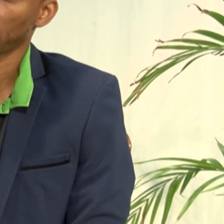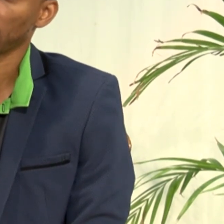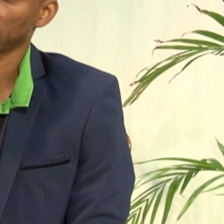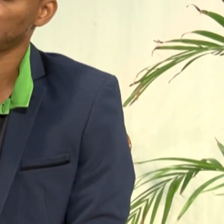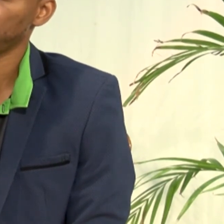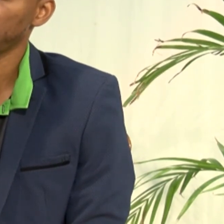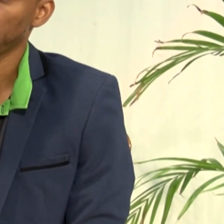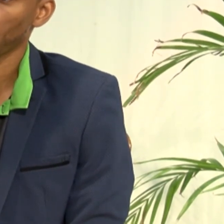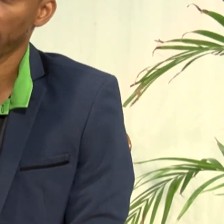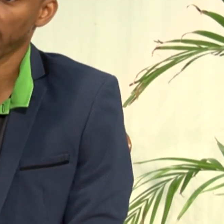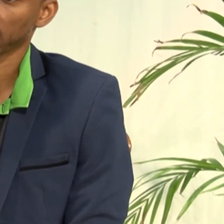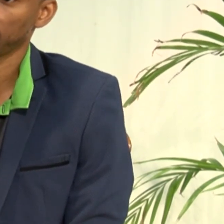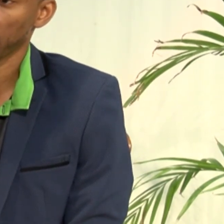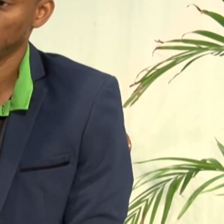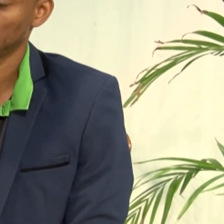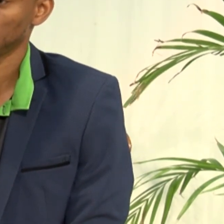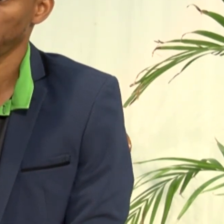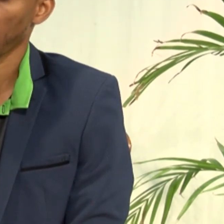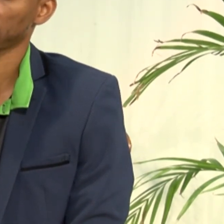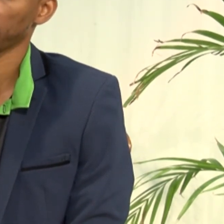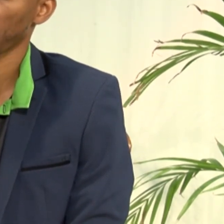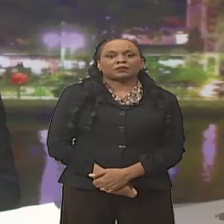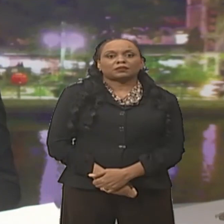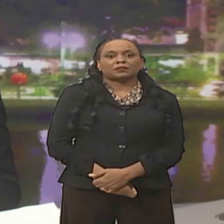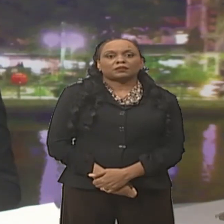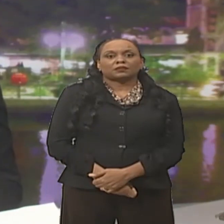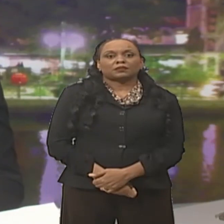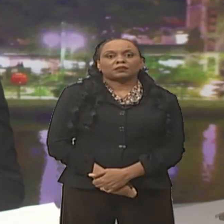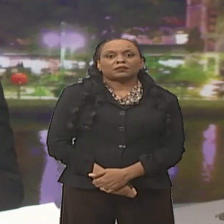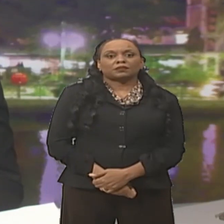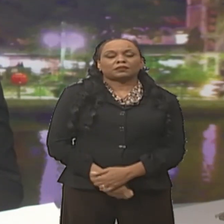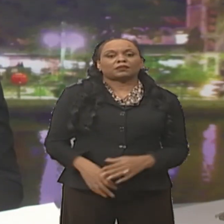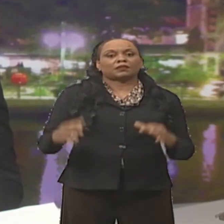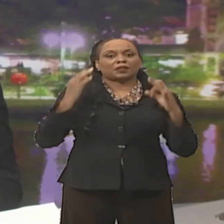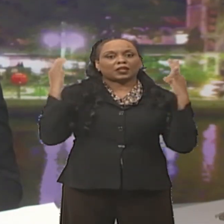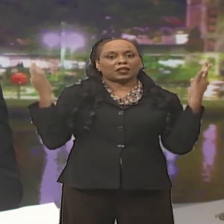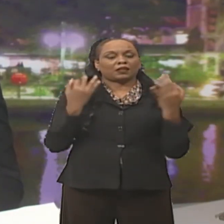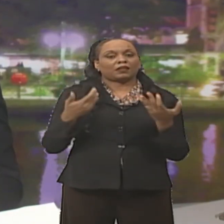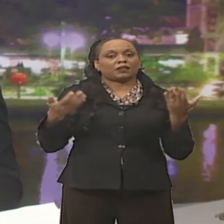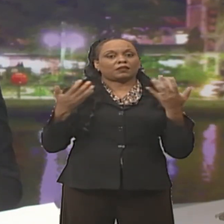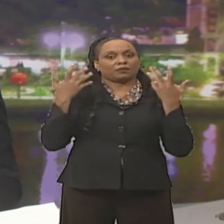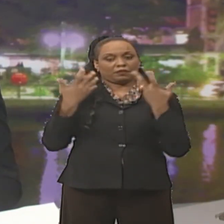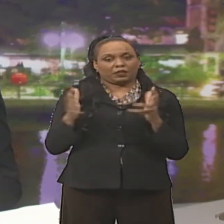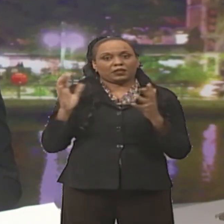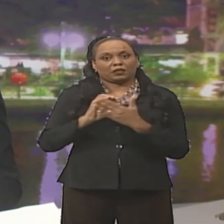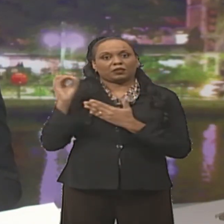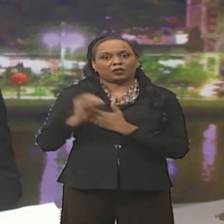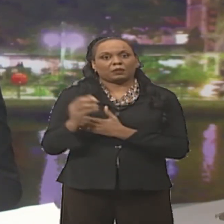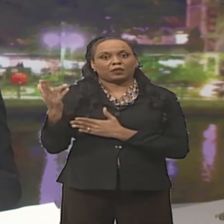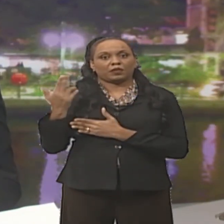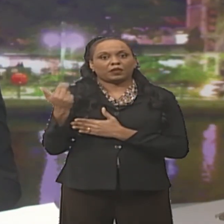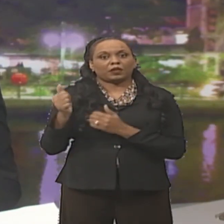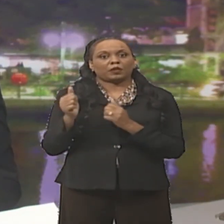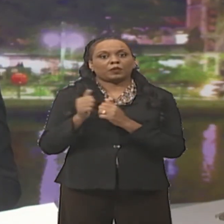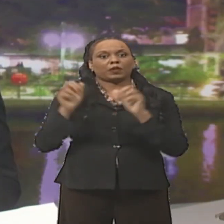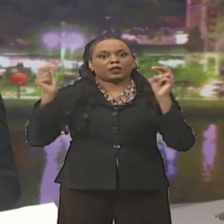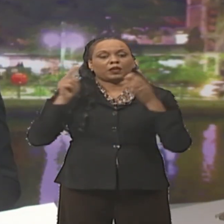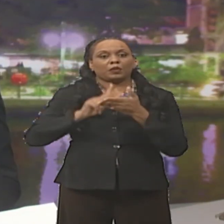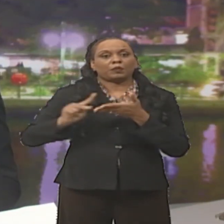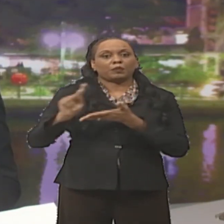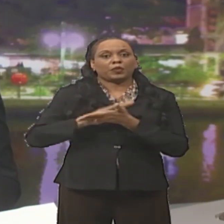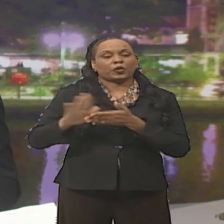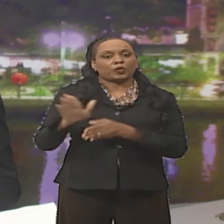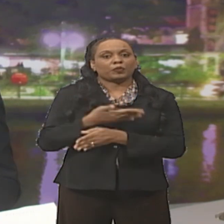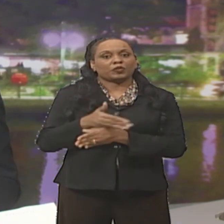going to be a concert speaking out against violence. The festival comes to a close on October 13th with the Pure Music